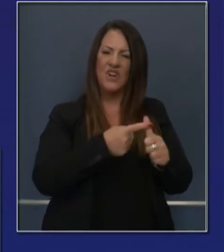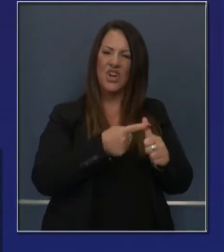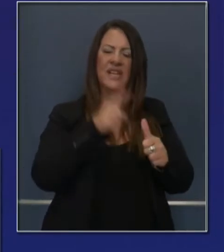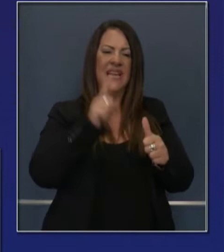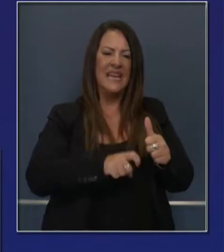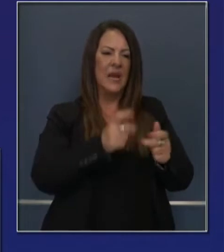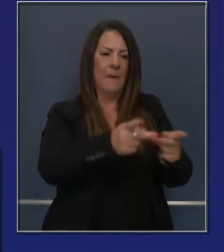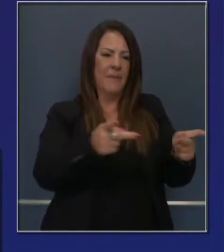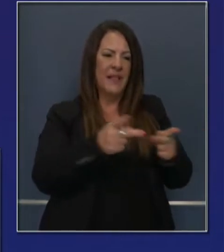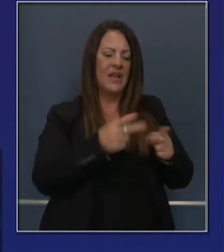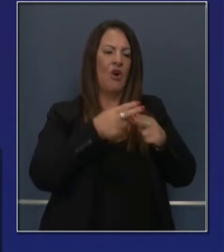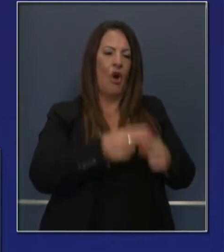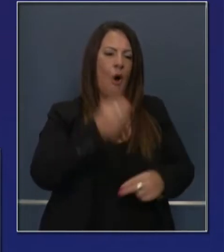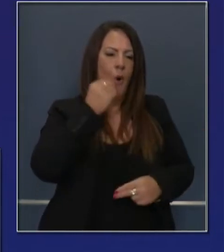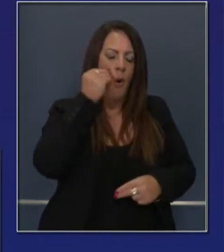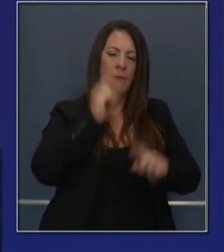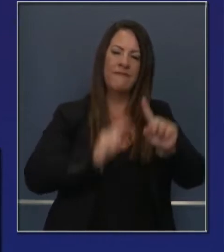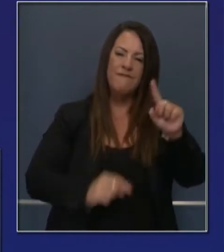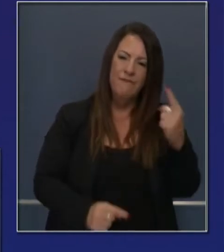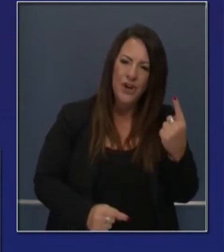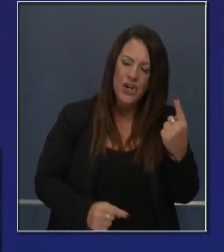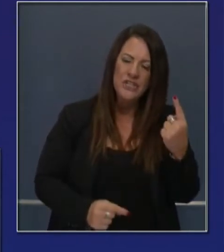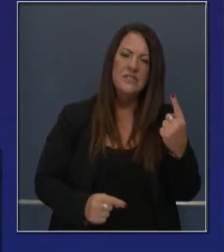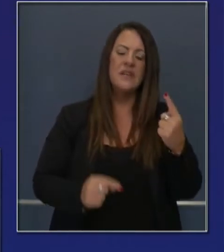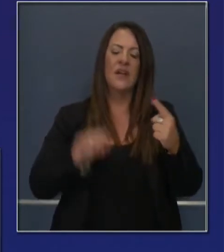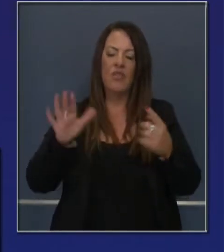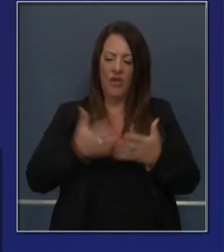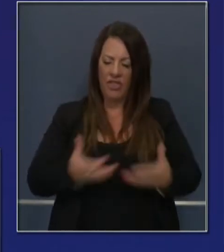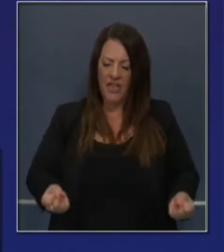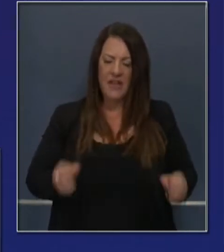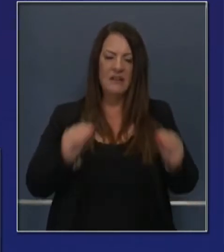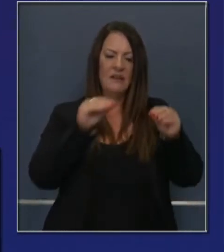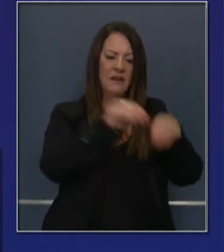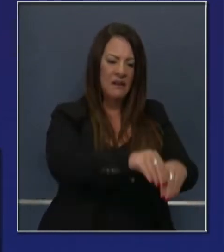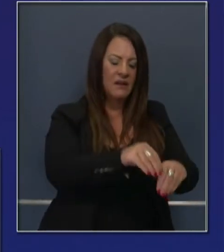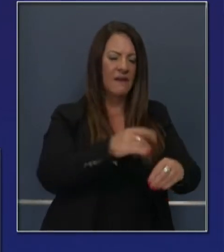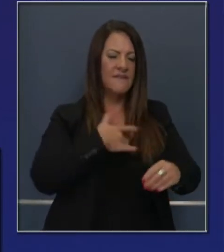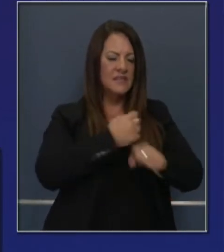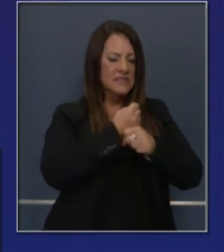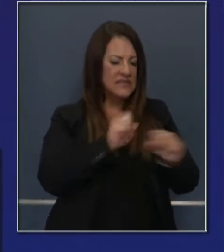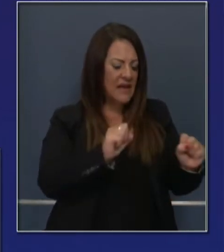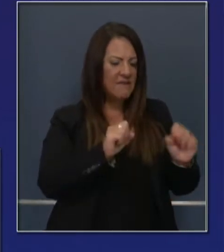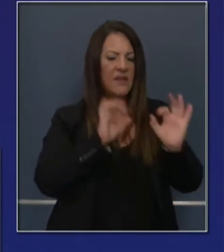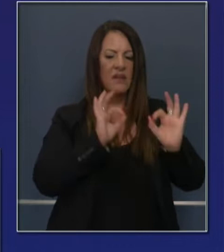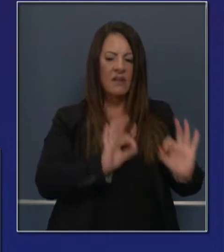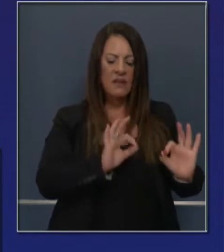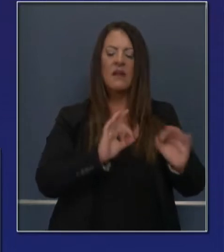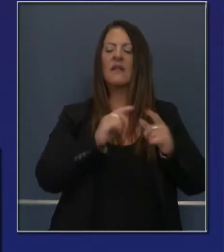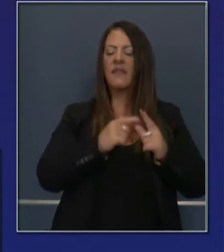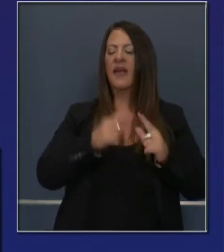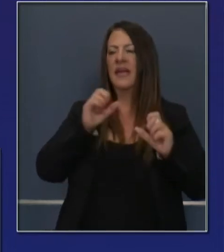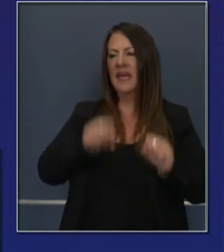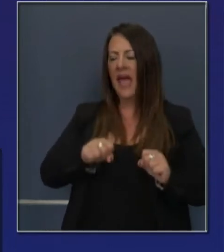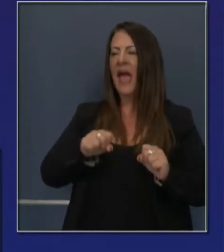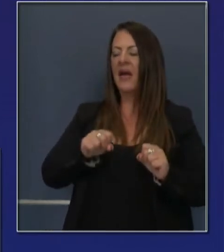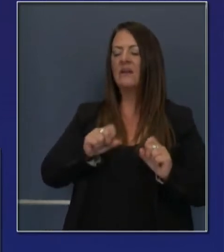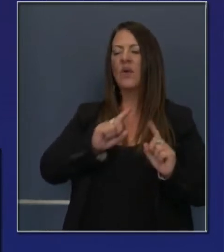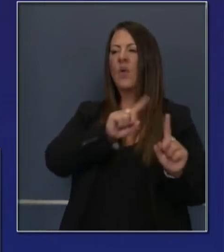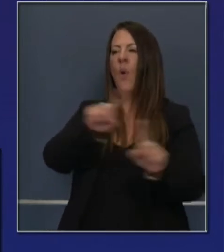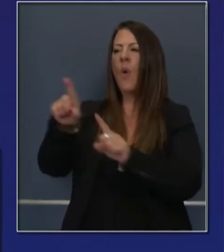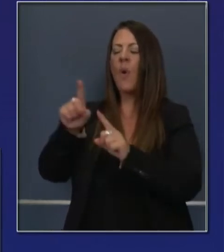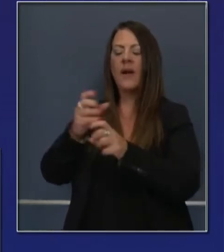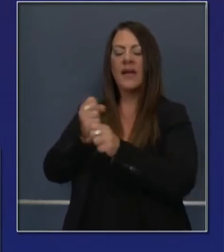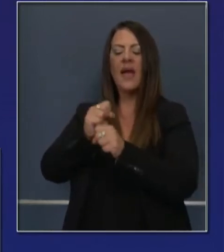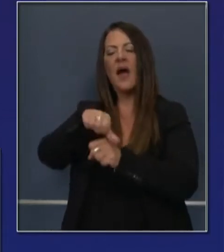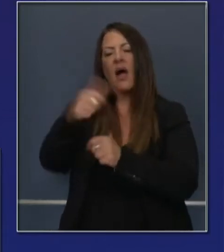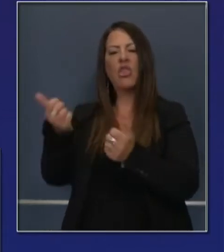deep breath, and they can start textualizing the conditions that led to their situation in the first place. And so